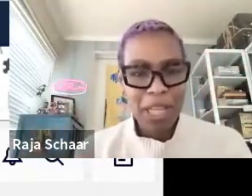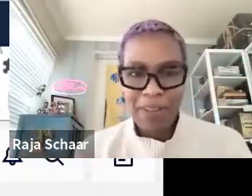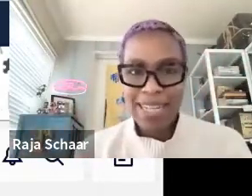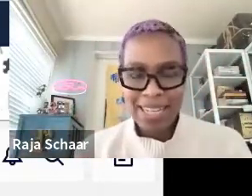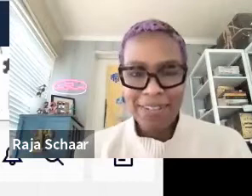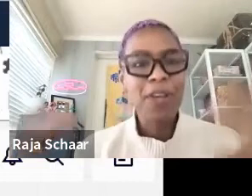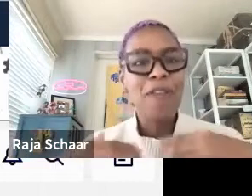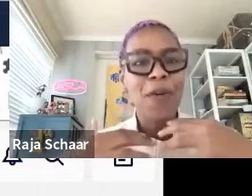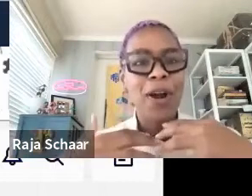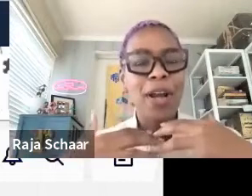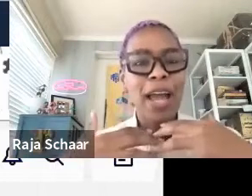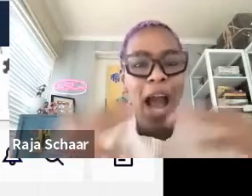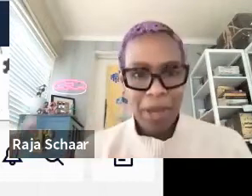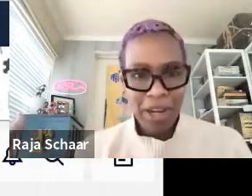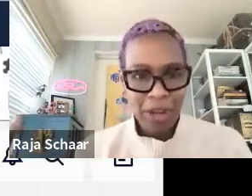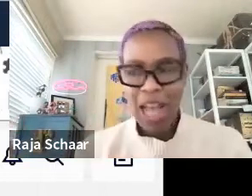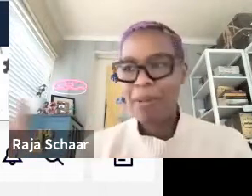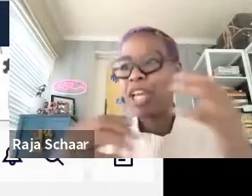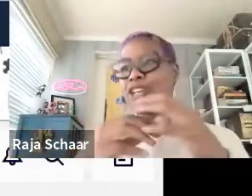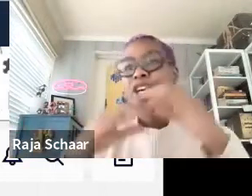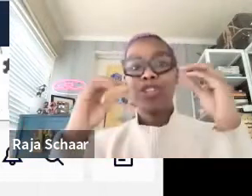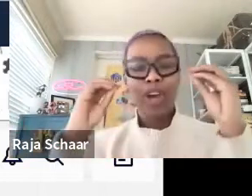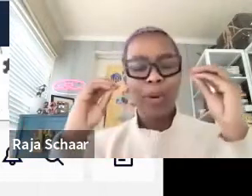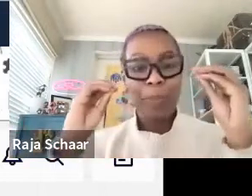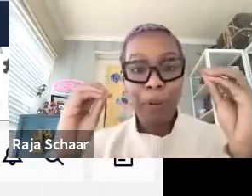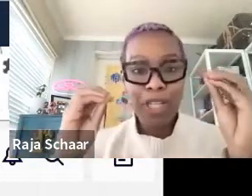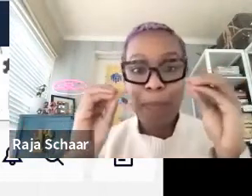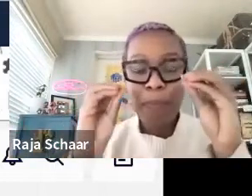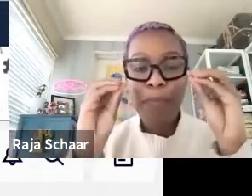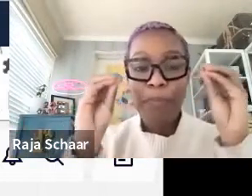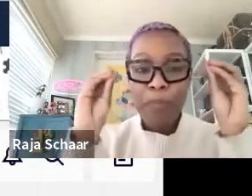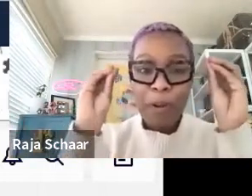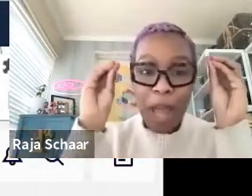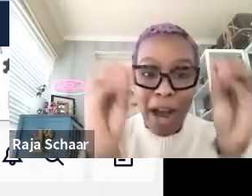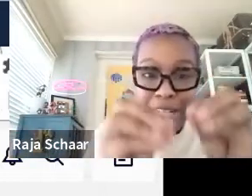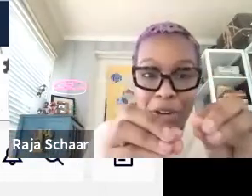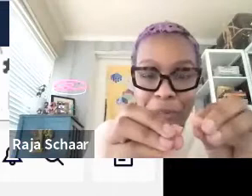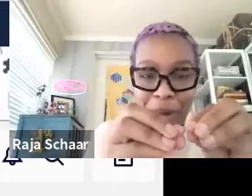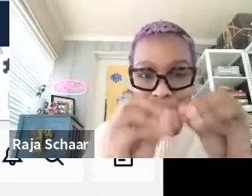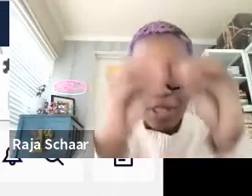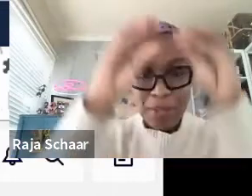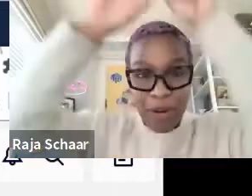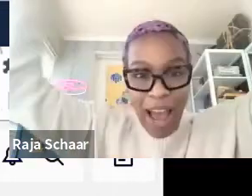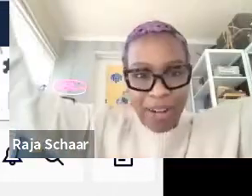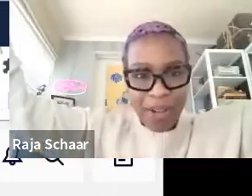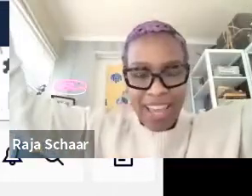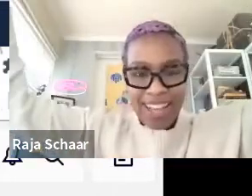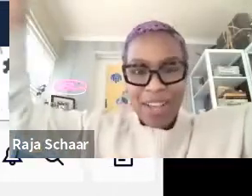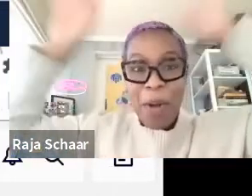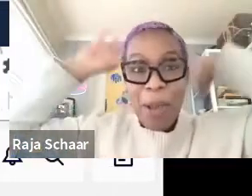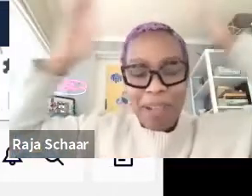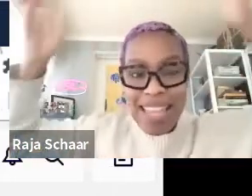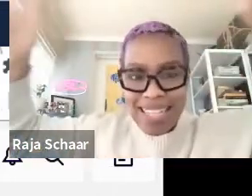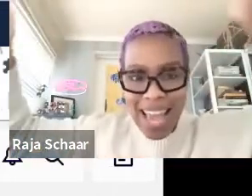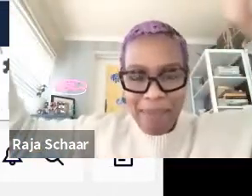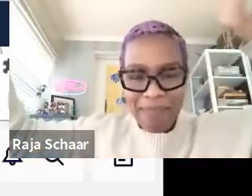with speculative ideas for how we could address climate change. So to push them beyond incremental to more radical things,